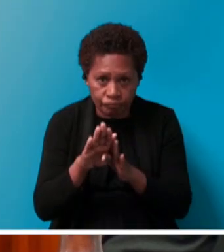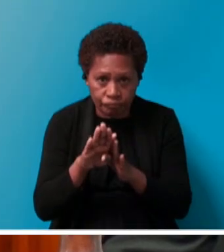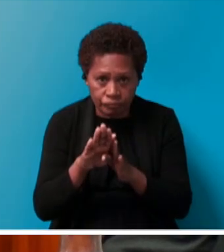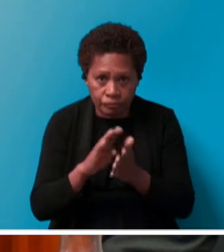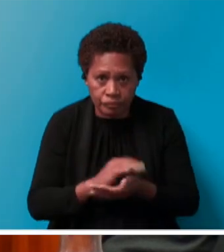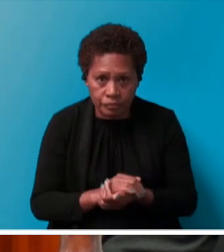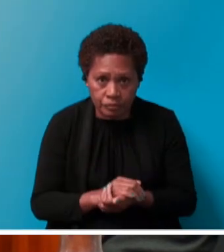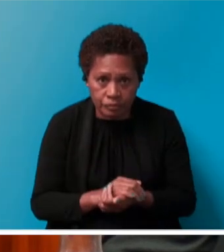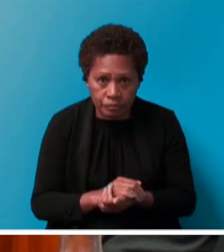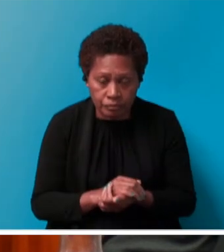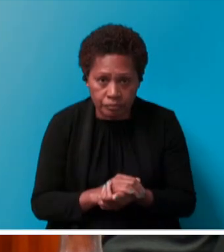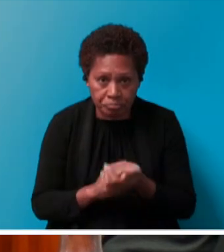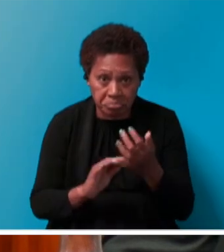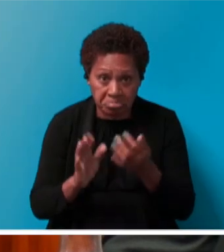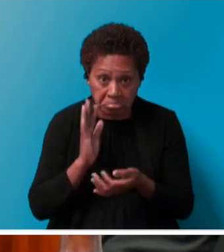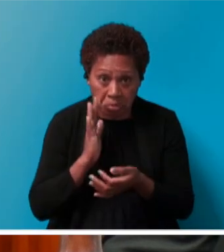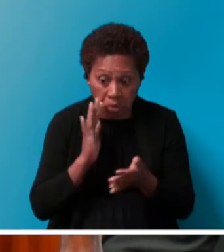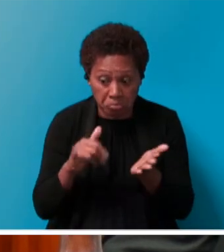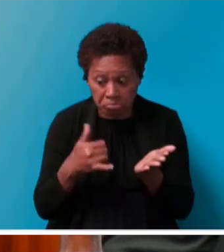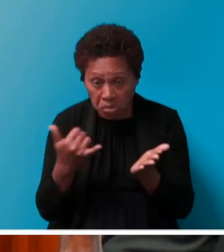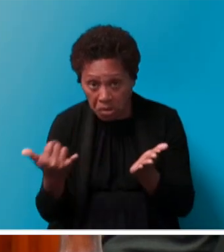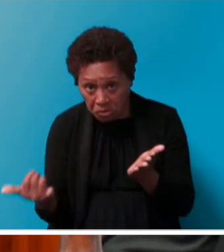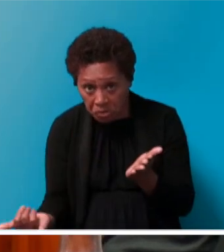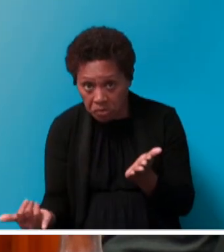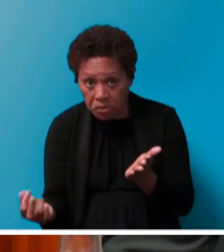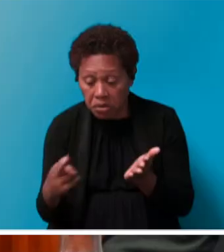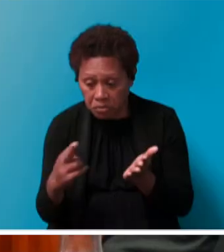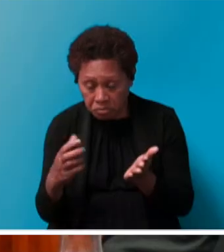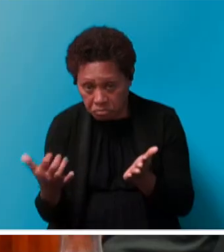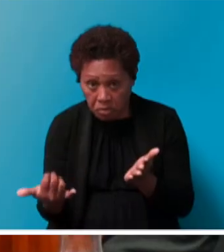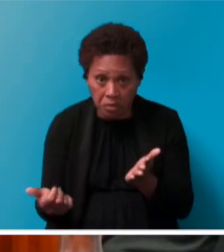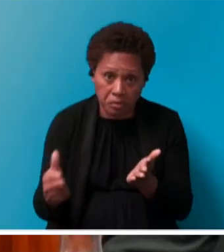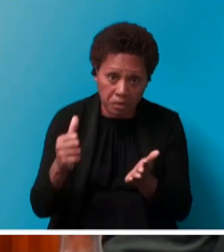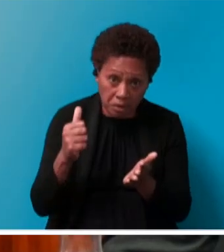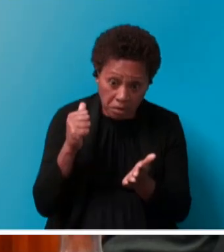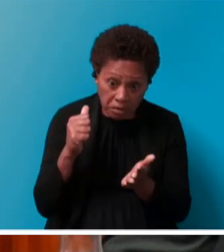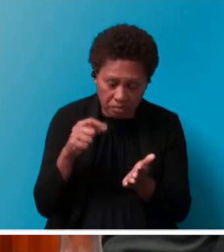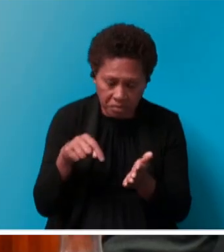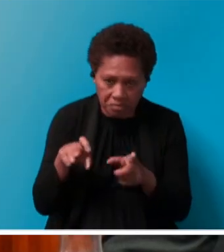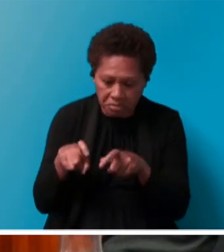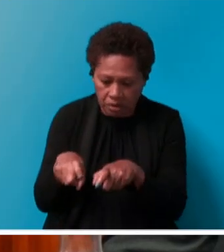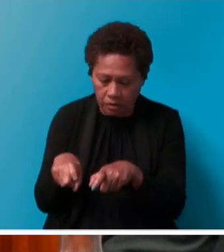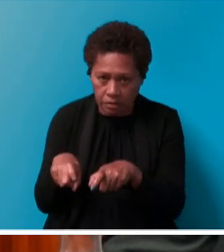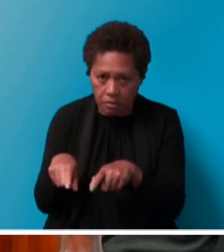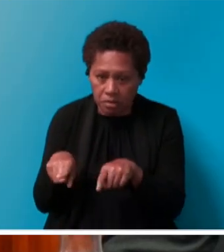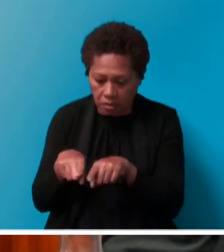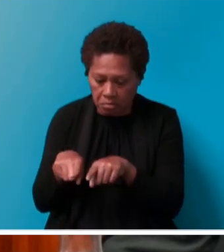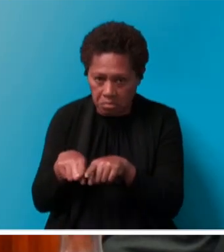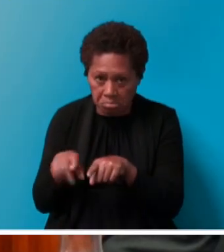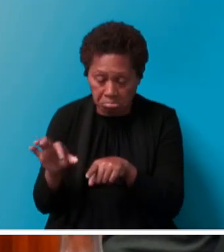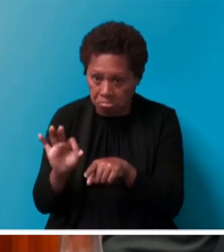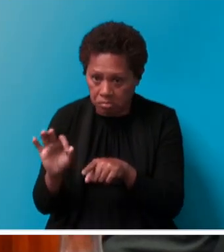When we left government, when we came back, it was as it was before. It's a coalition government